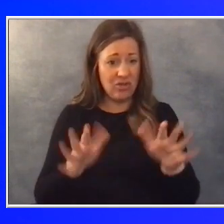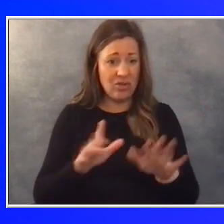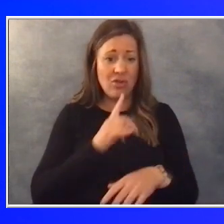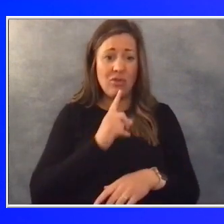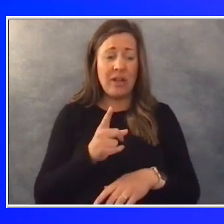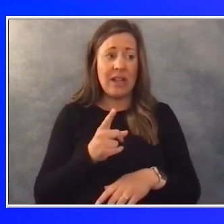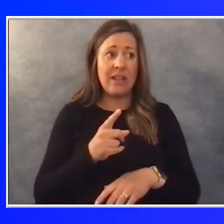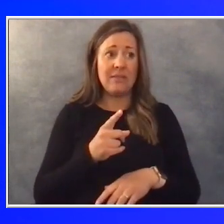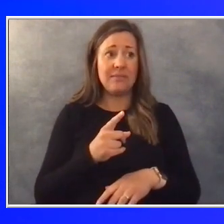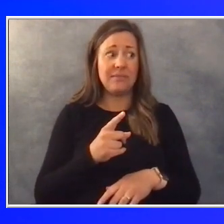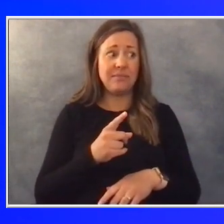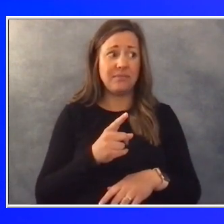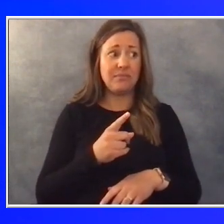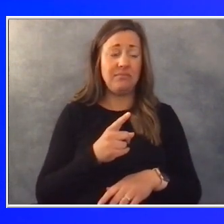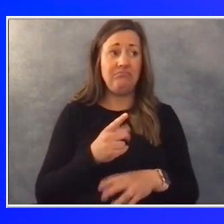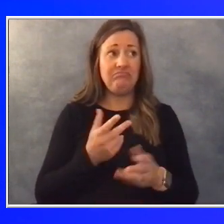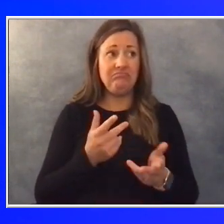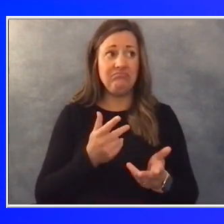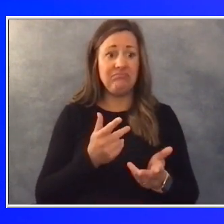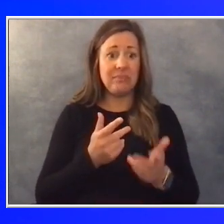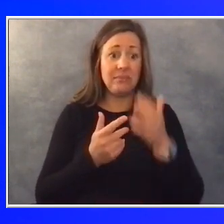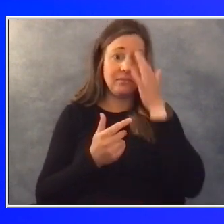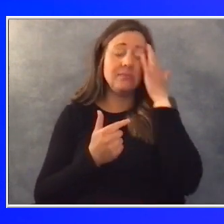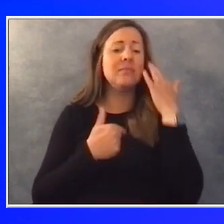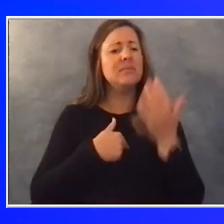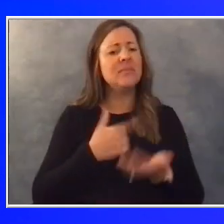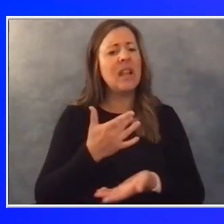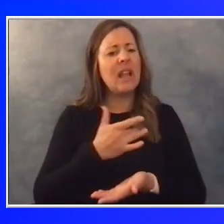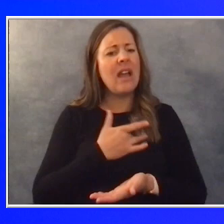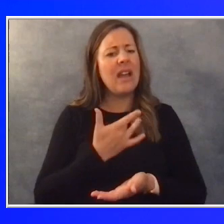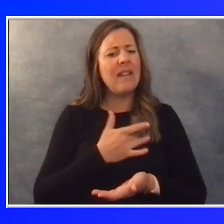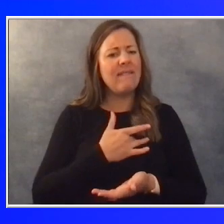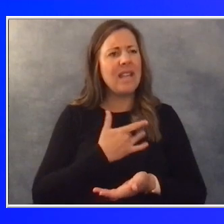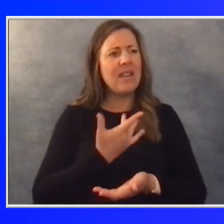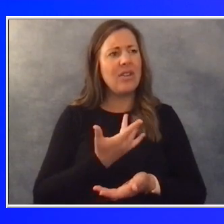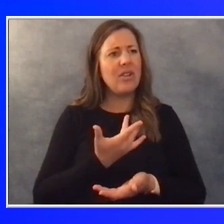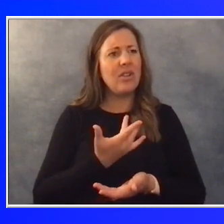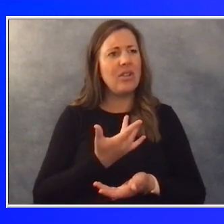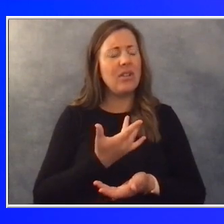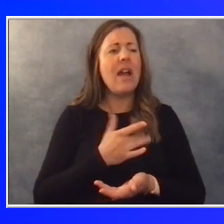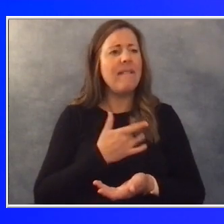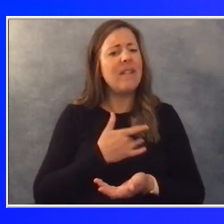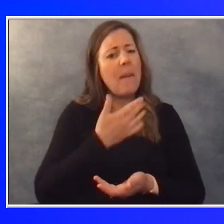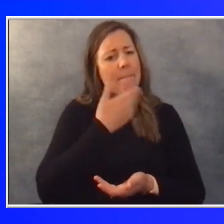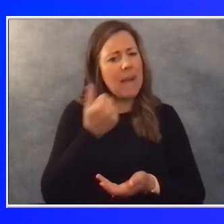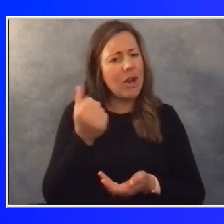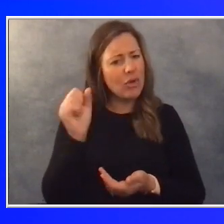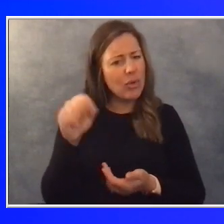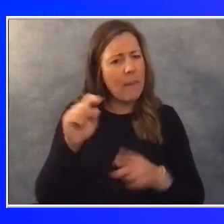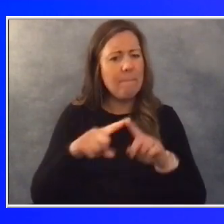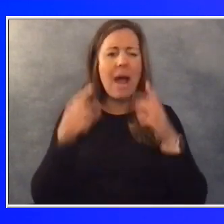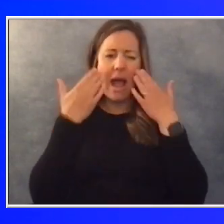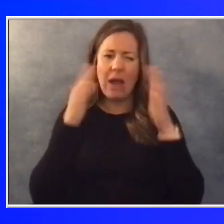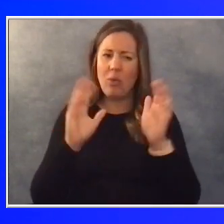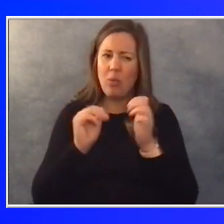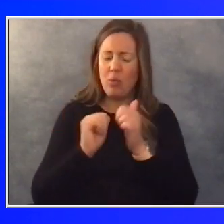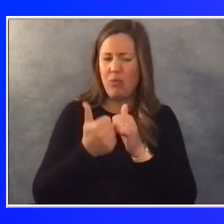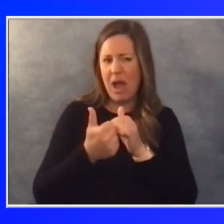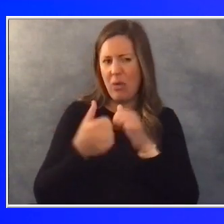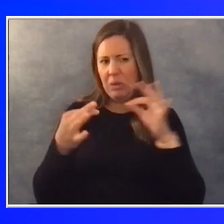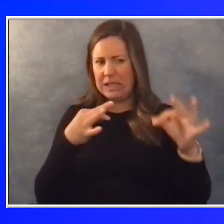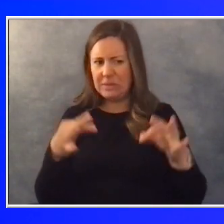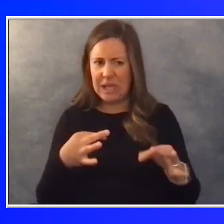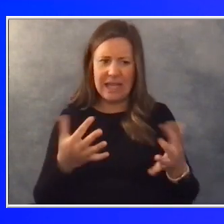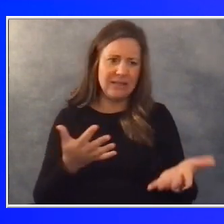I just, you know, did feel better. I don't know how to explain it. It